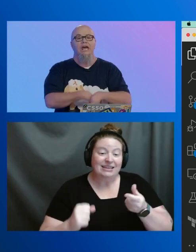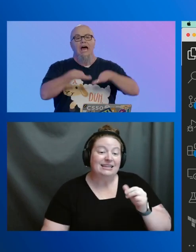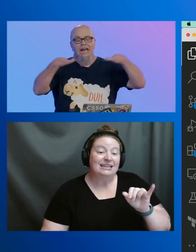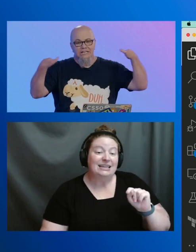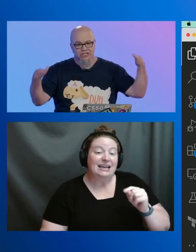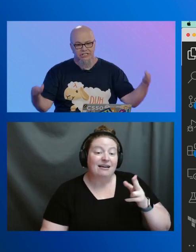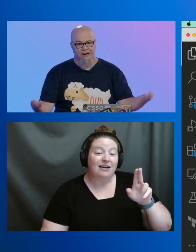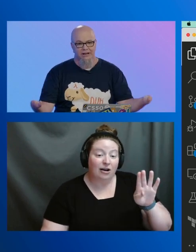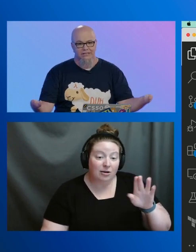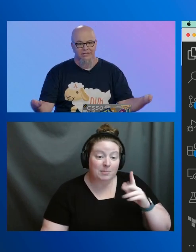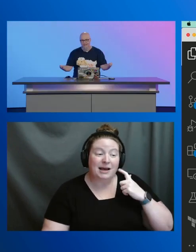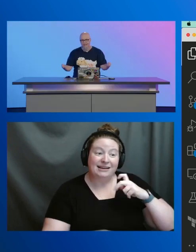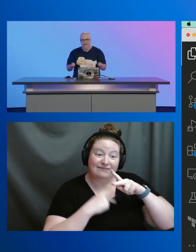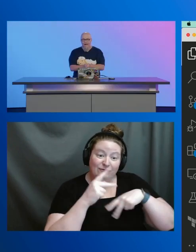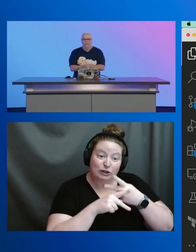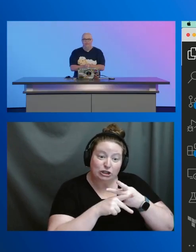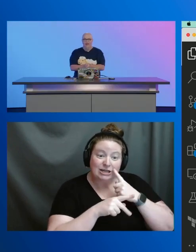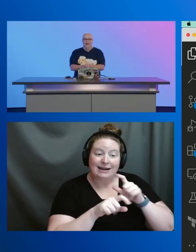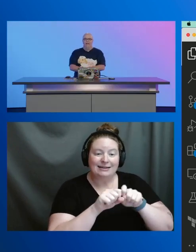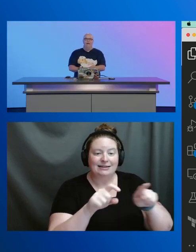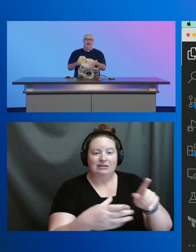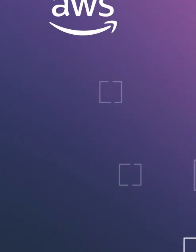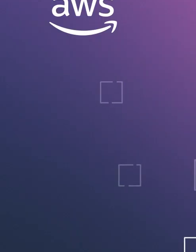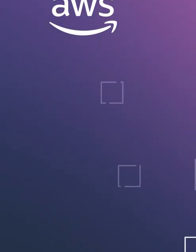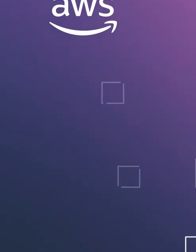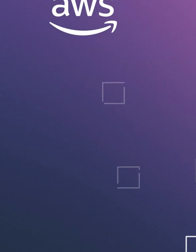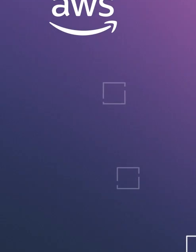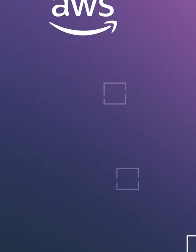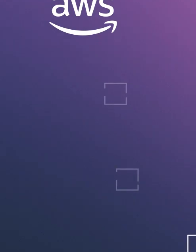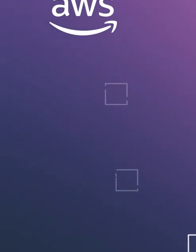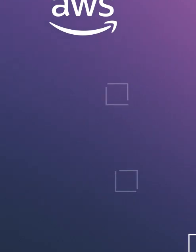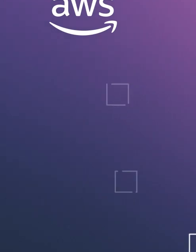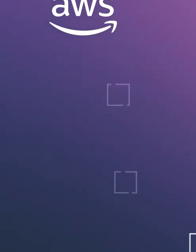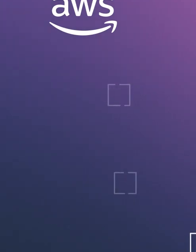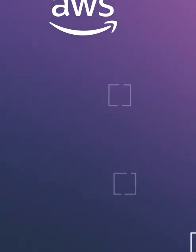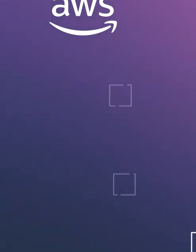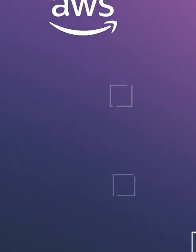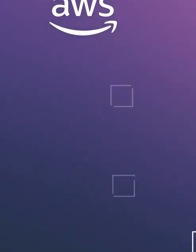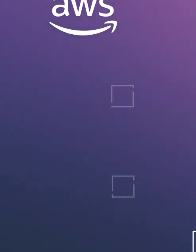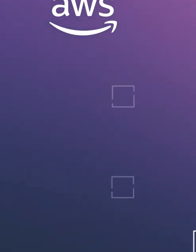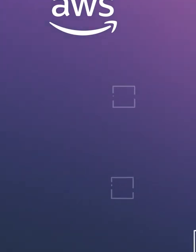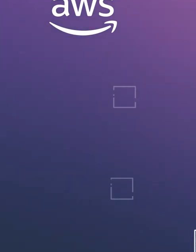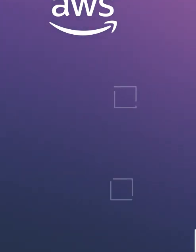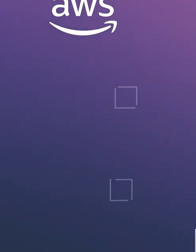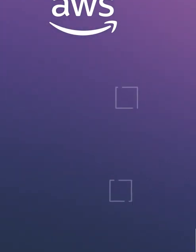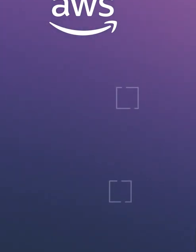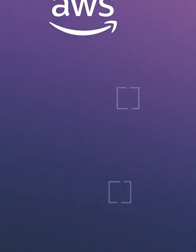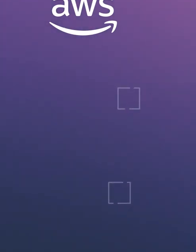version it, I can share it. And with that, I'm going to check out and pass it on.